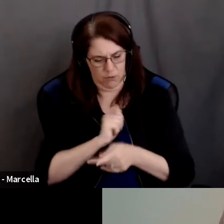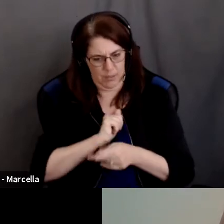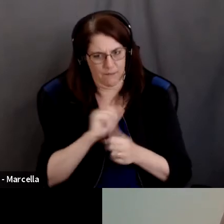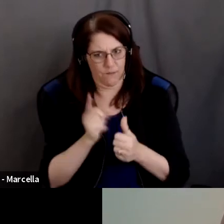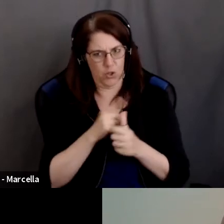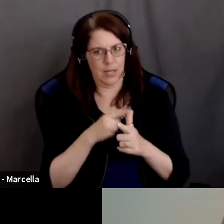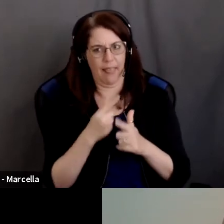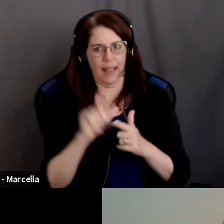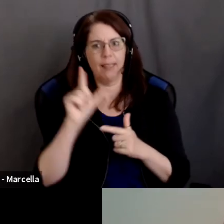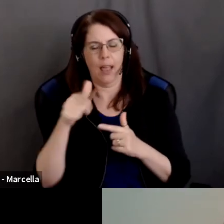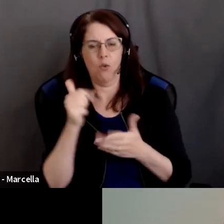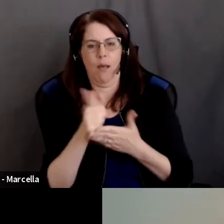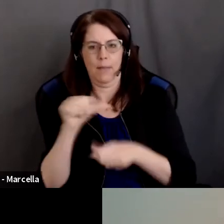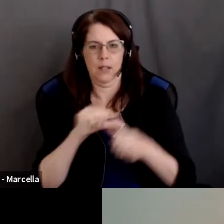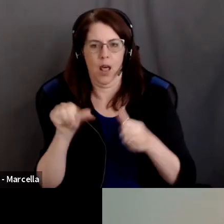others.